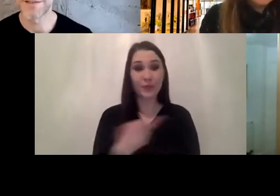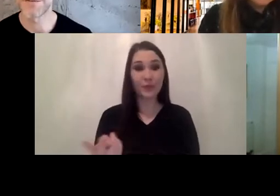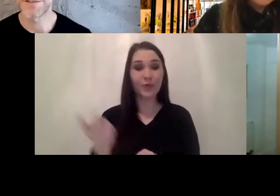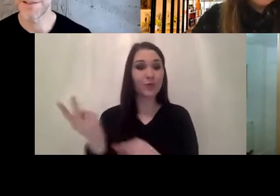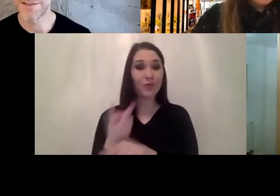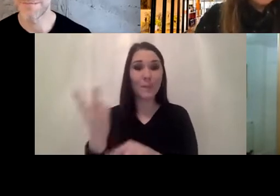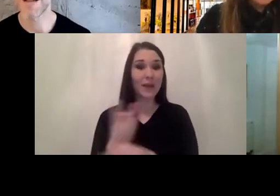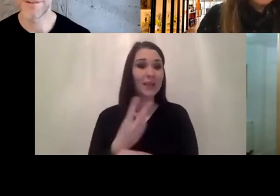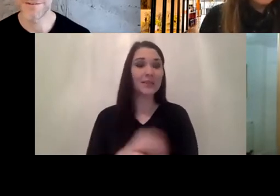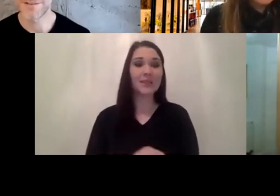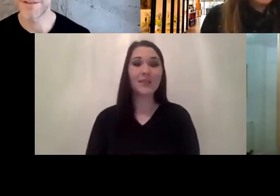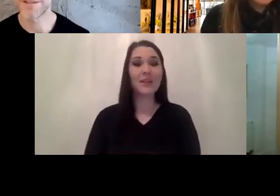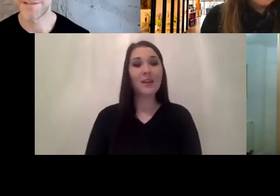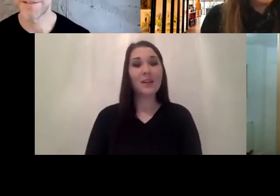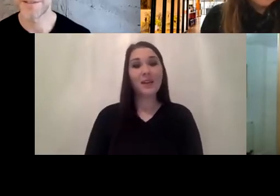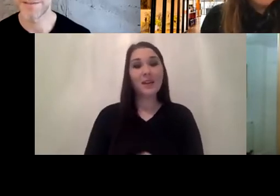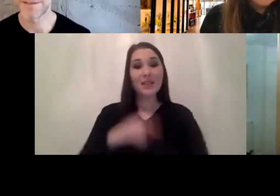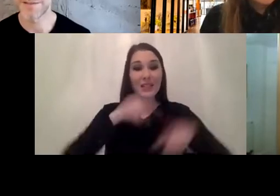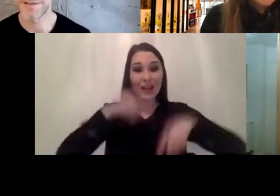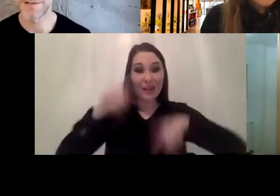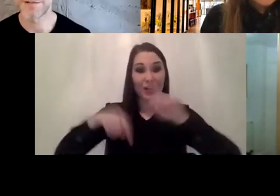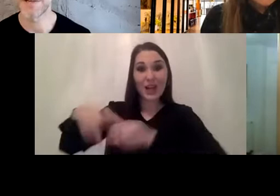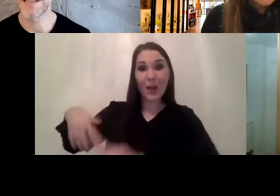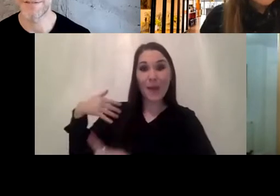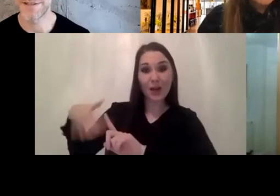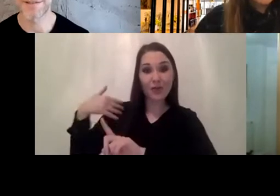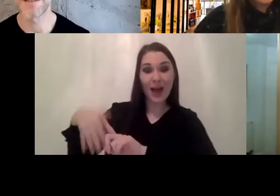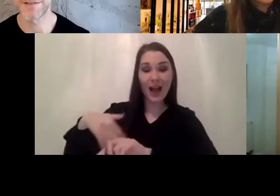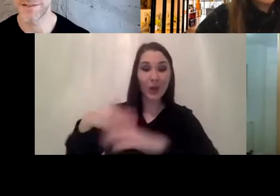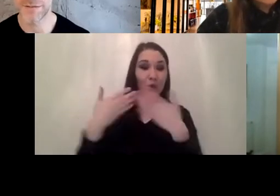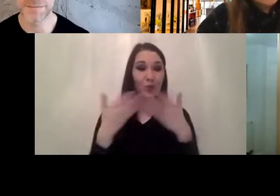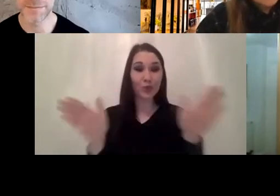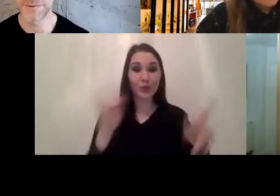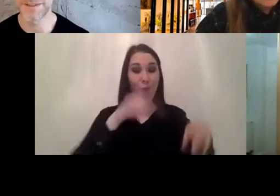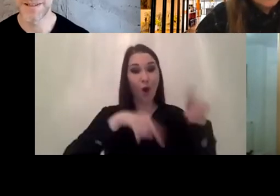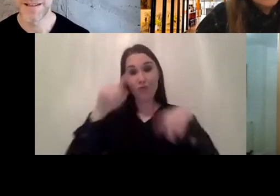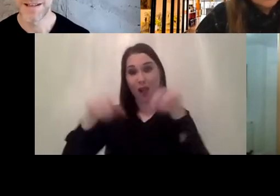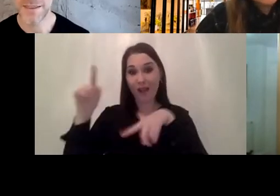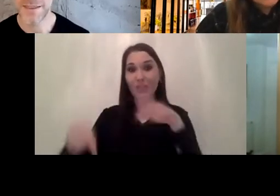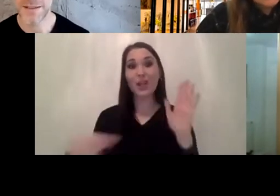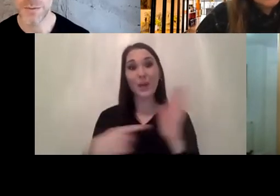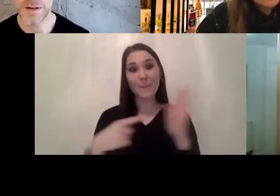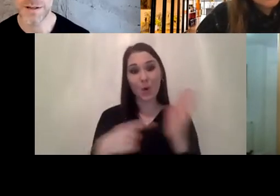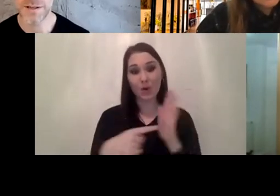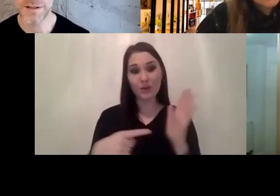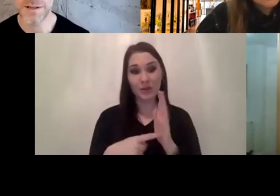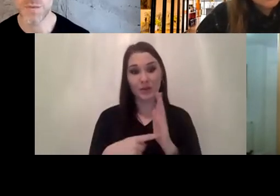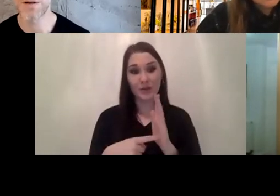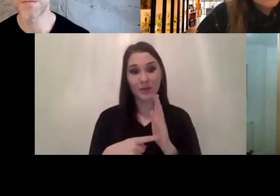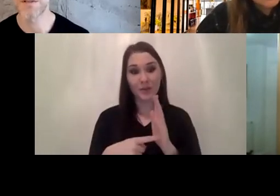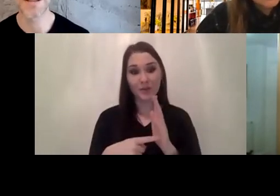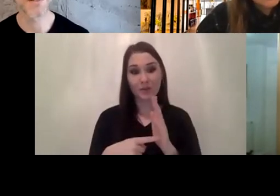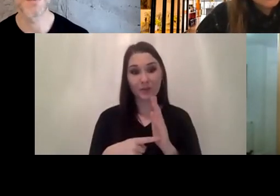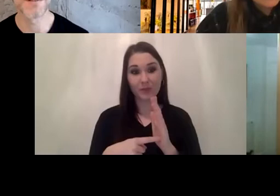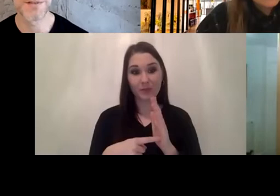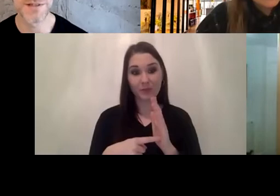the diversity and the backgrounds and everything on the teams, you know, is a range of things and is incredibly important. I think where